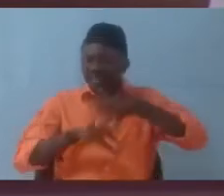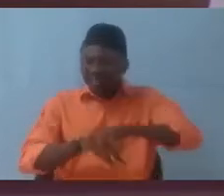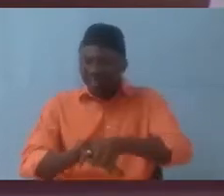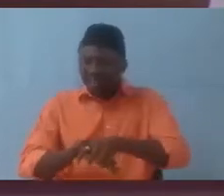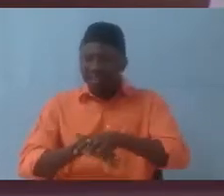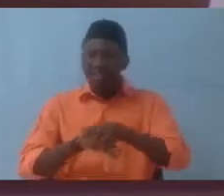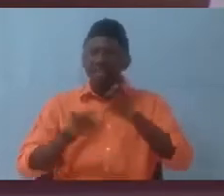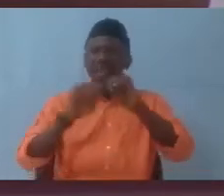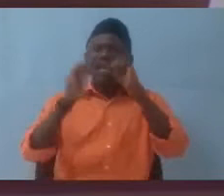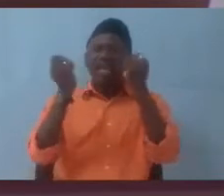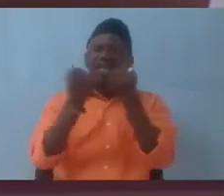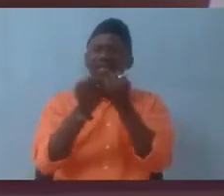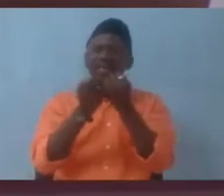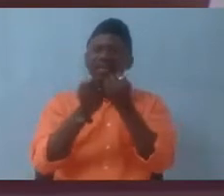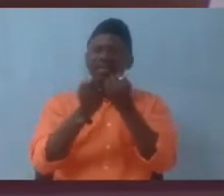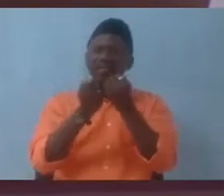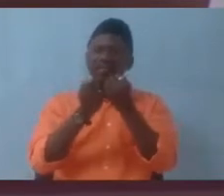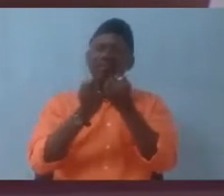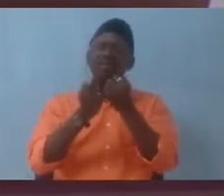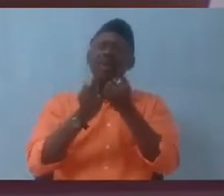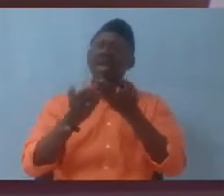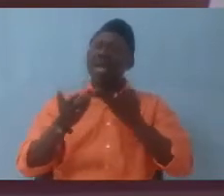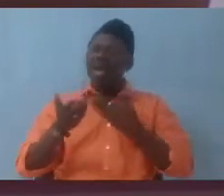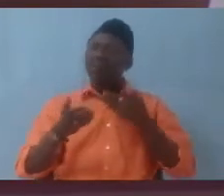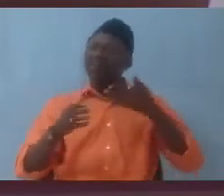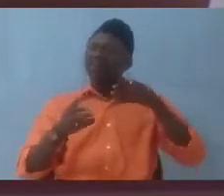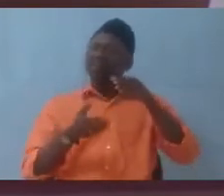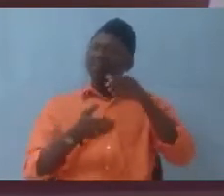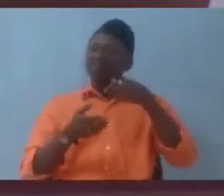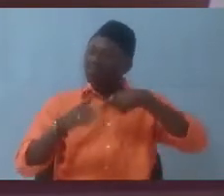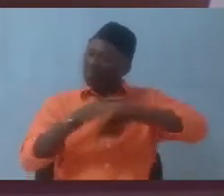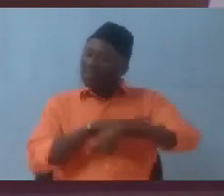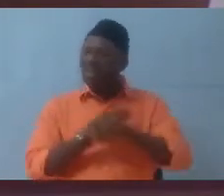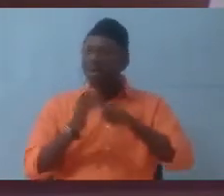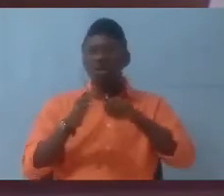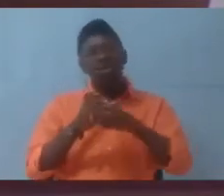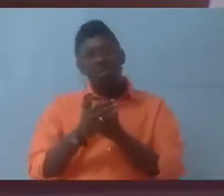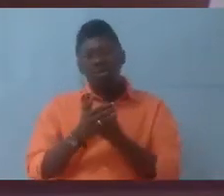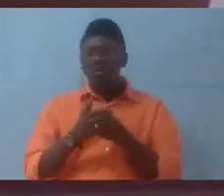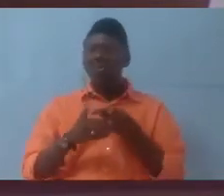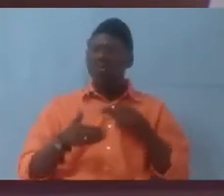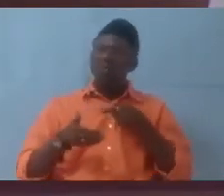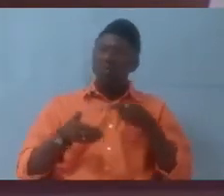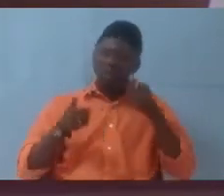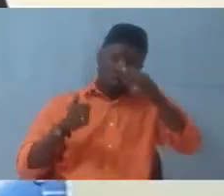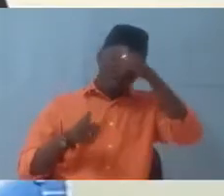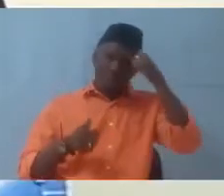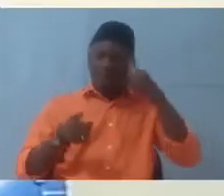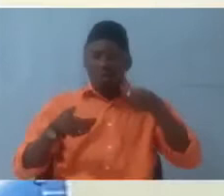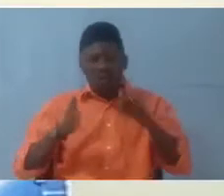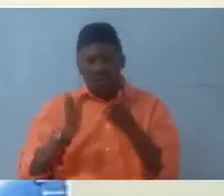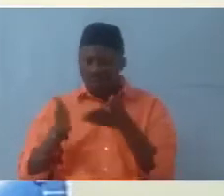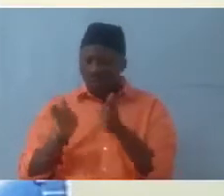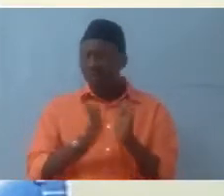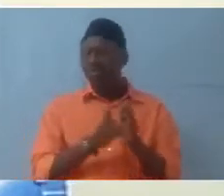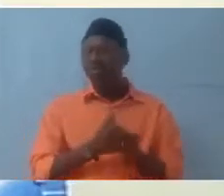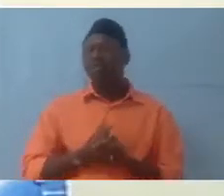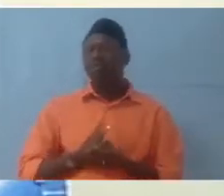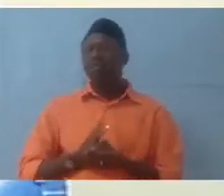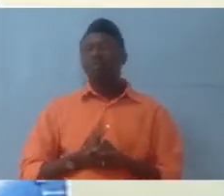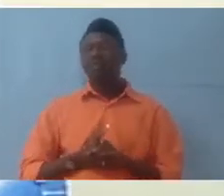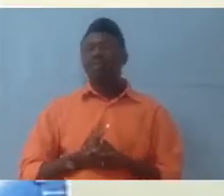lool liko waralon moy ñi nga xamne moy kilifa yi liñ ci dugalon seen loxo wala ndax sa liggey nim doon doxé la. In fact,